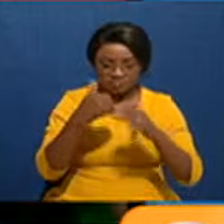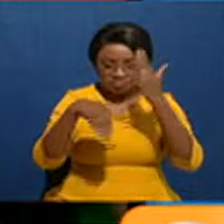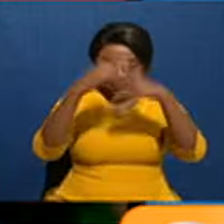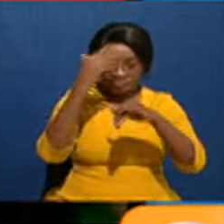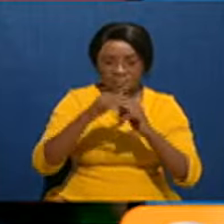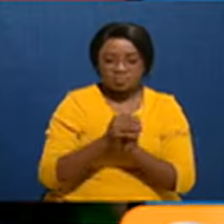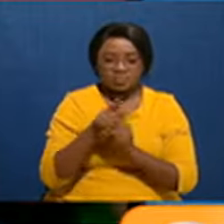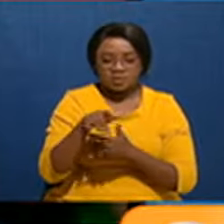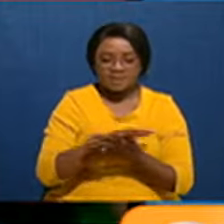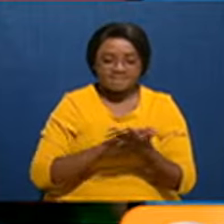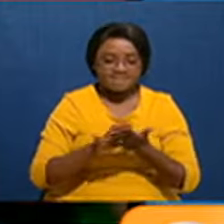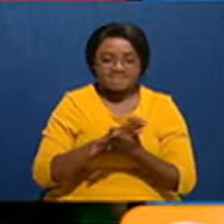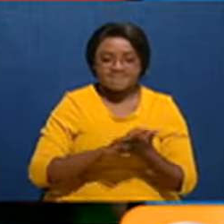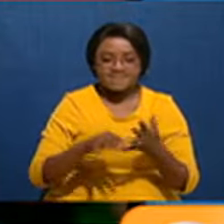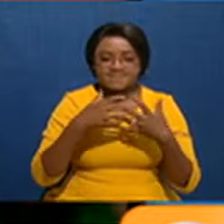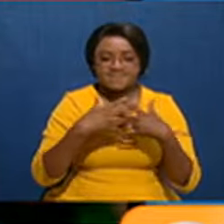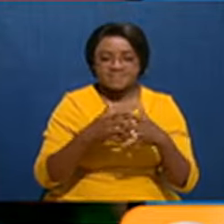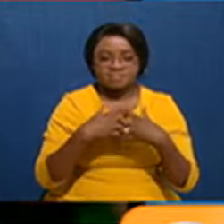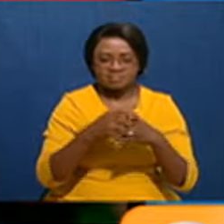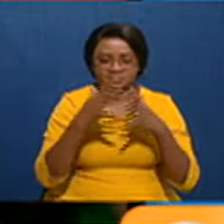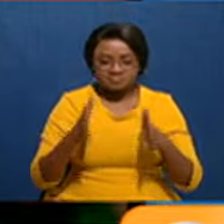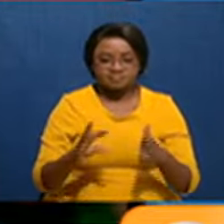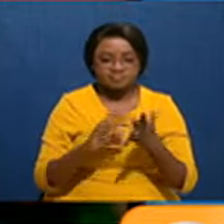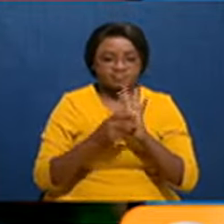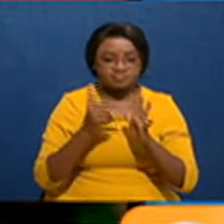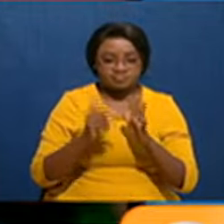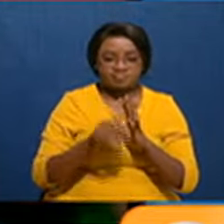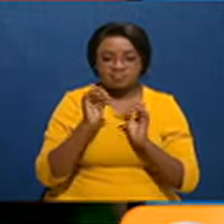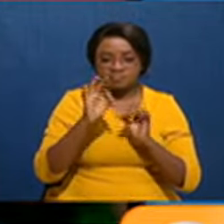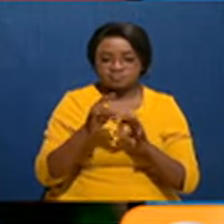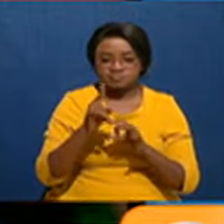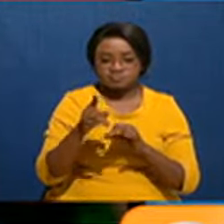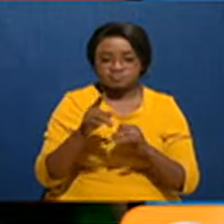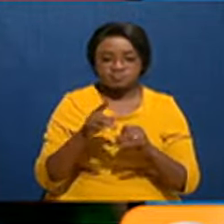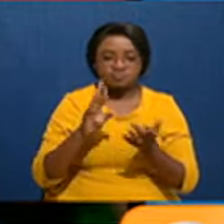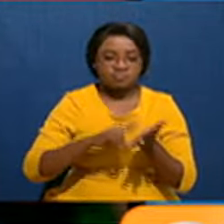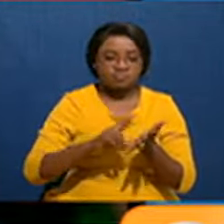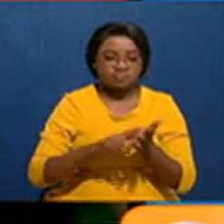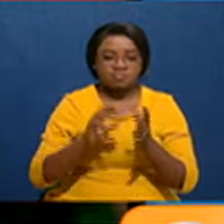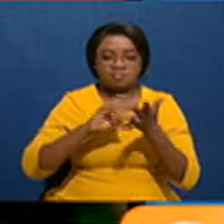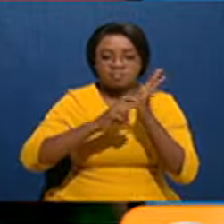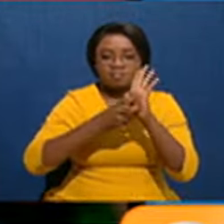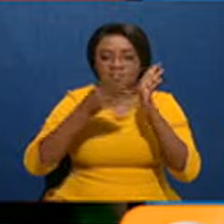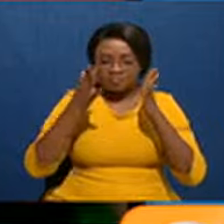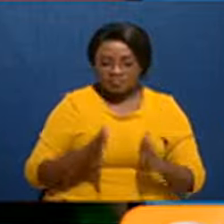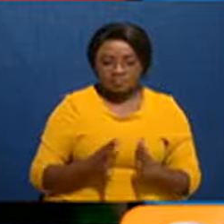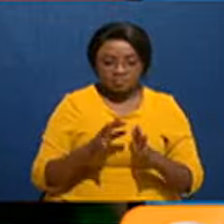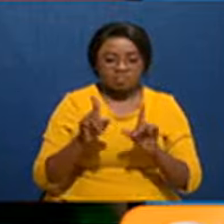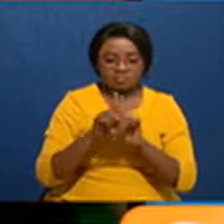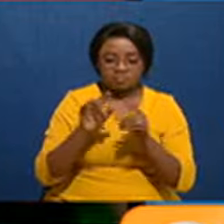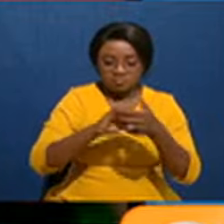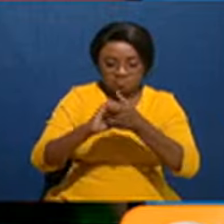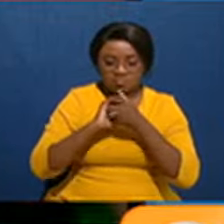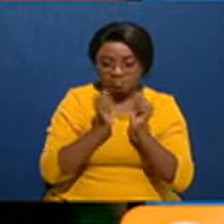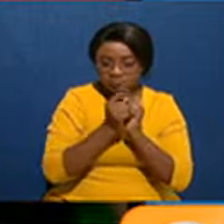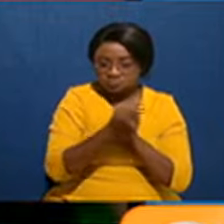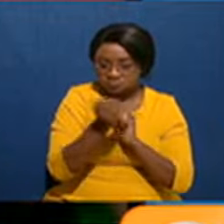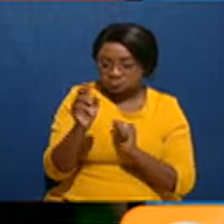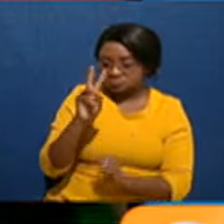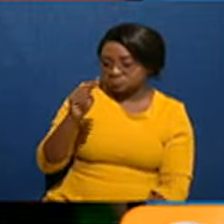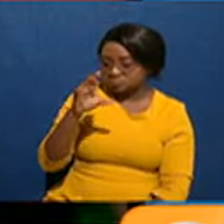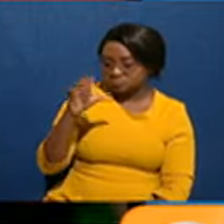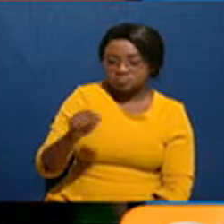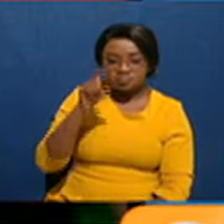materials are basically engineers. So when you are registering contractors and you are engaging them at NCA, you need to make sure